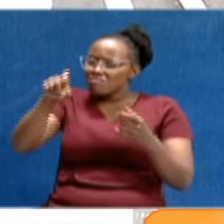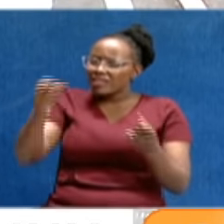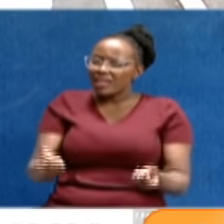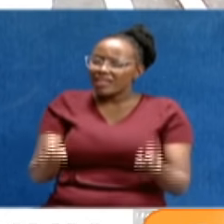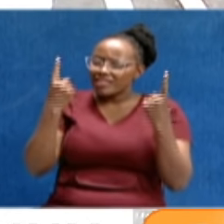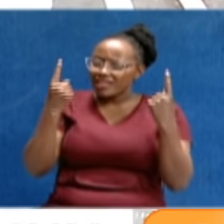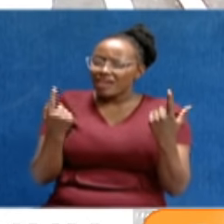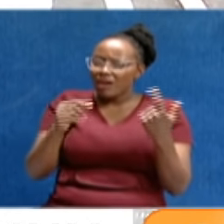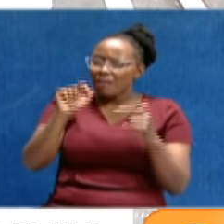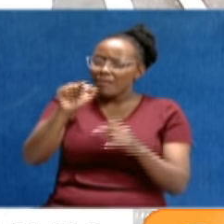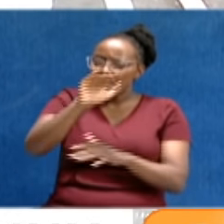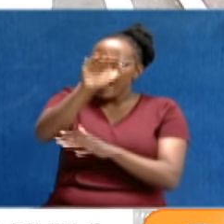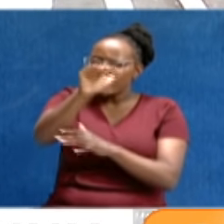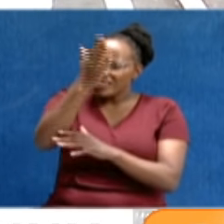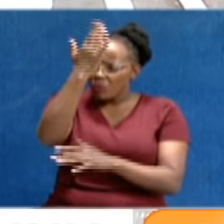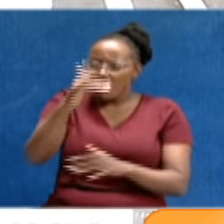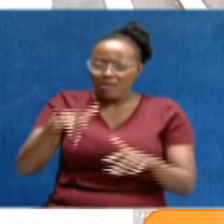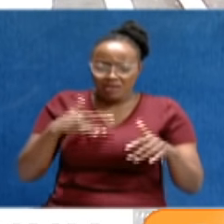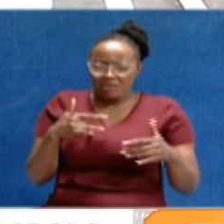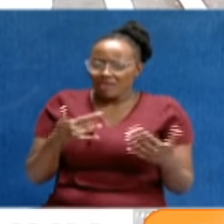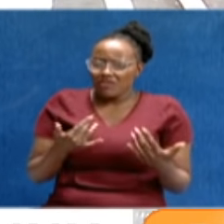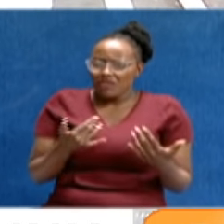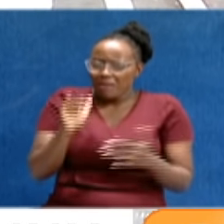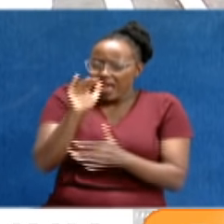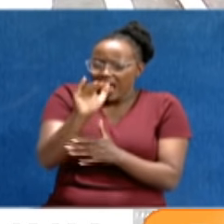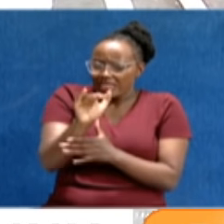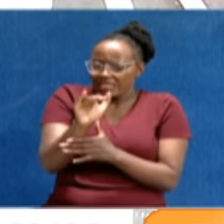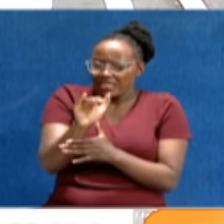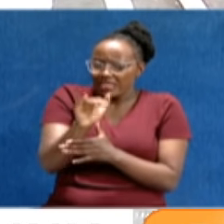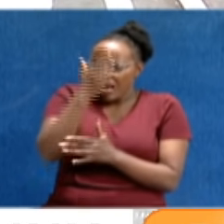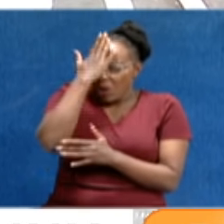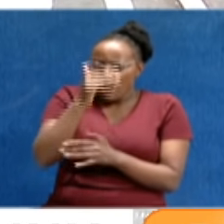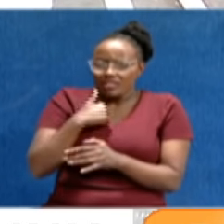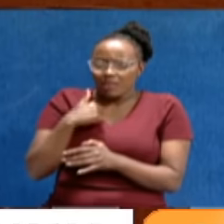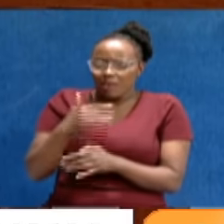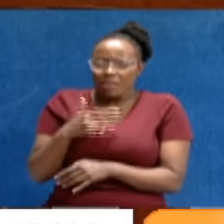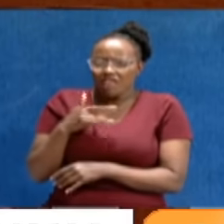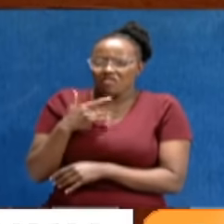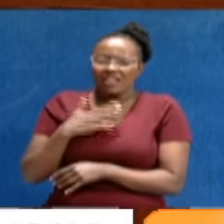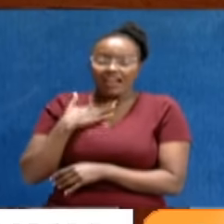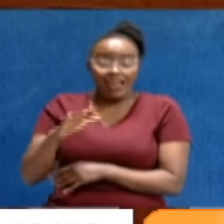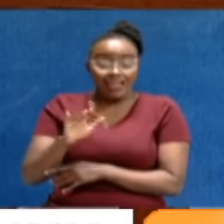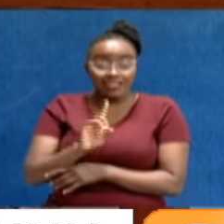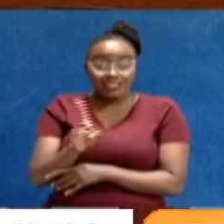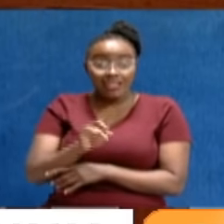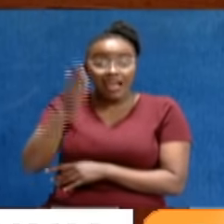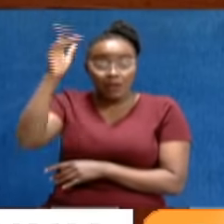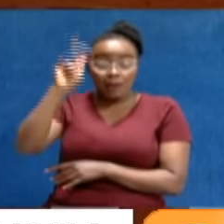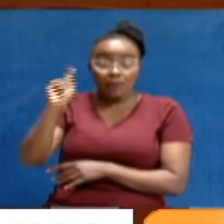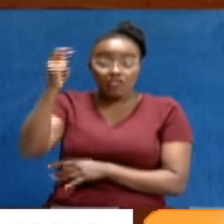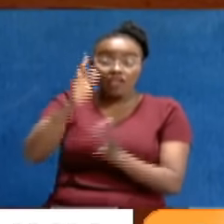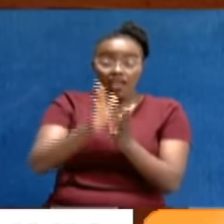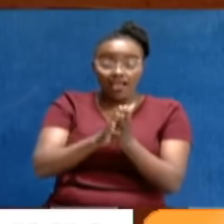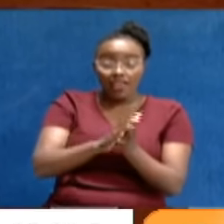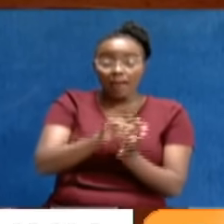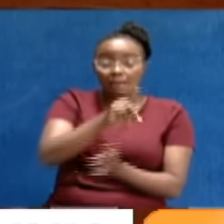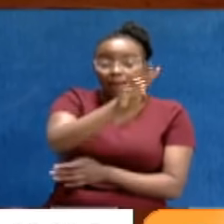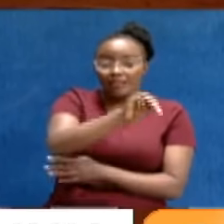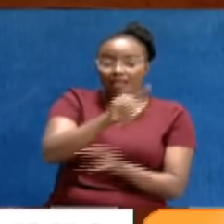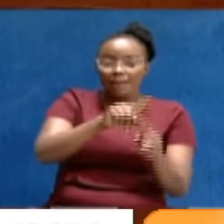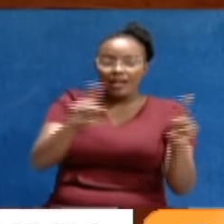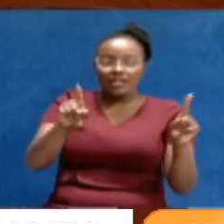You understand? I do. Yeah, and I'm asking that. I'm not asking in because of spite. I'm saying I know it is the president and the prime